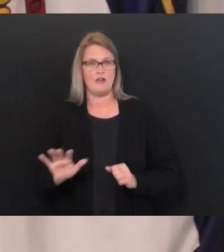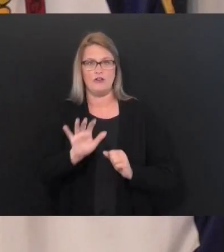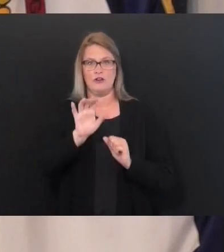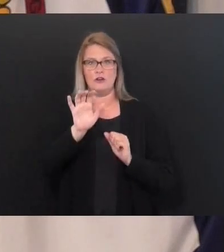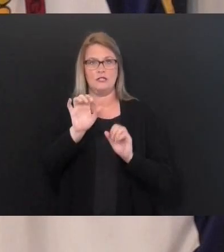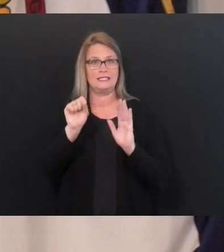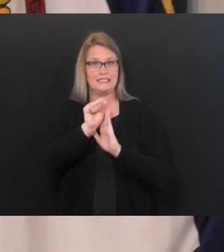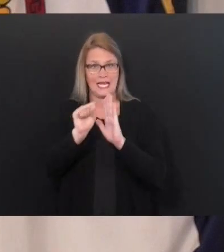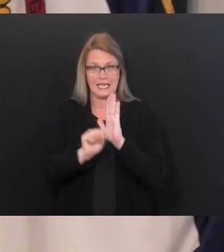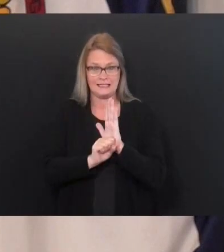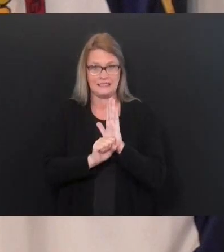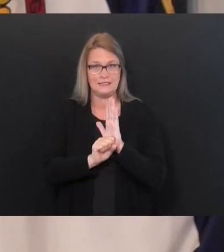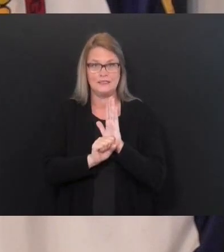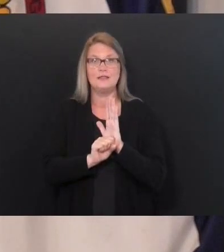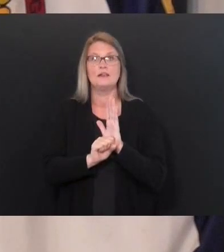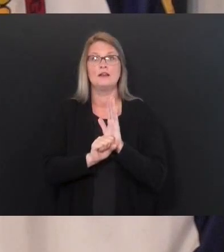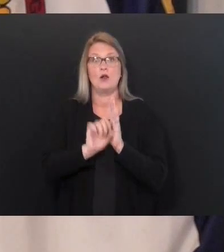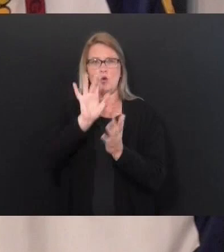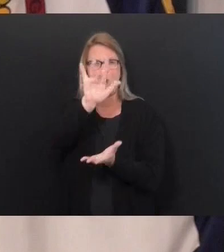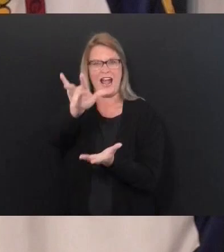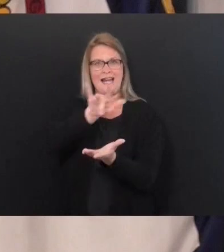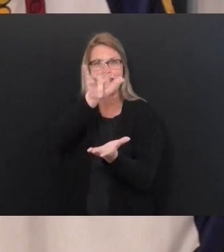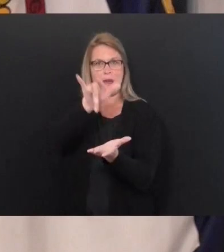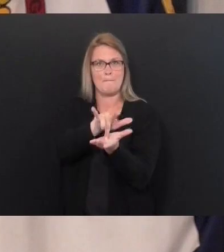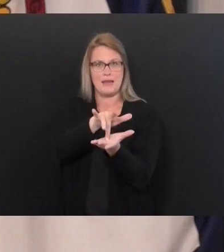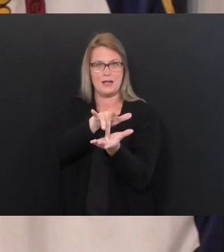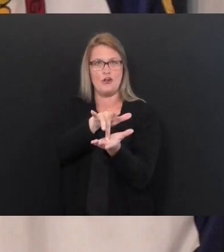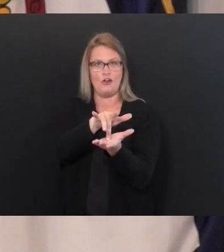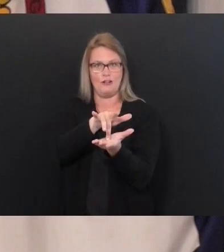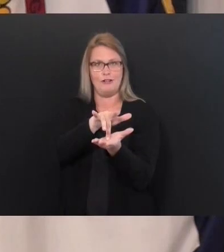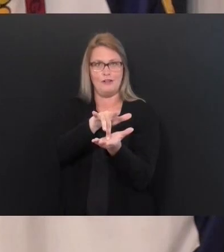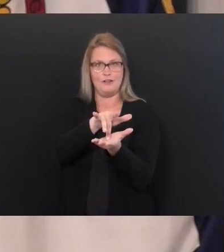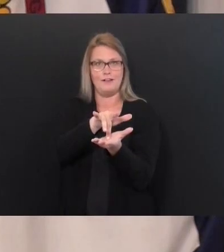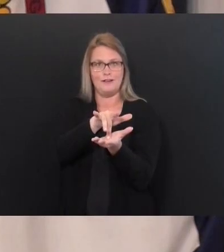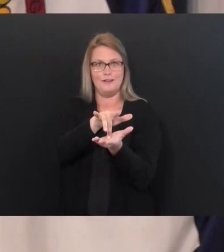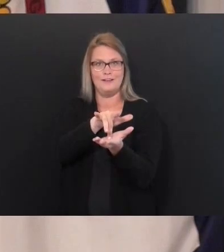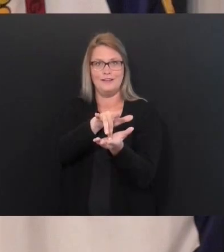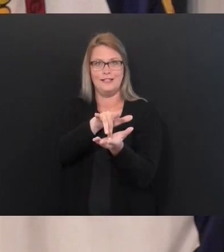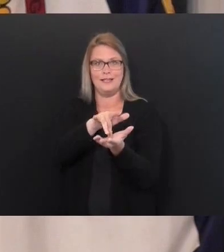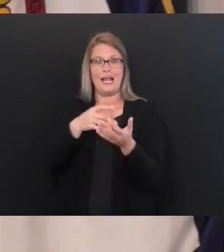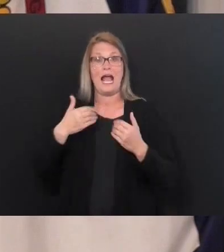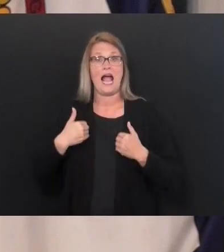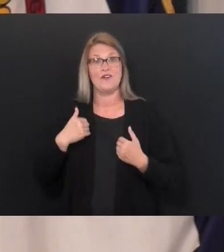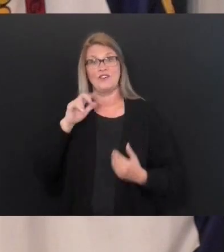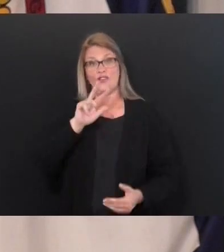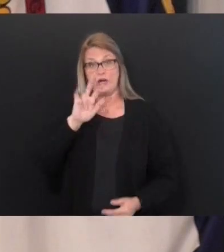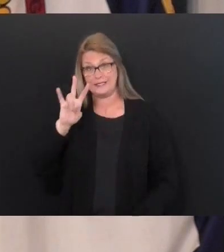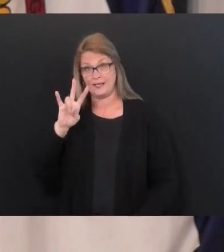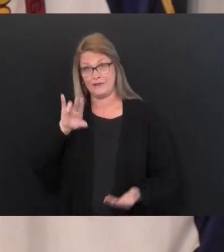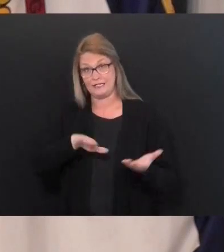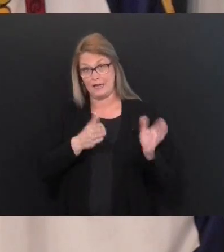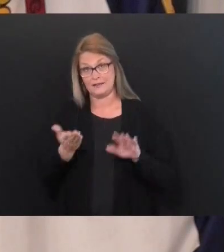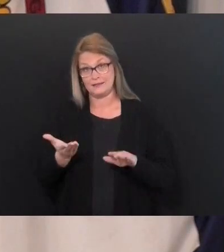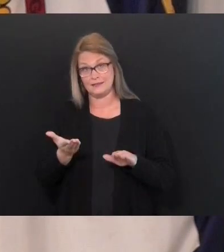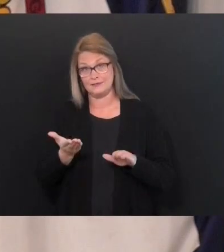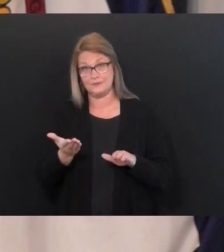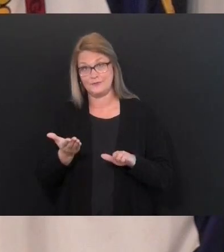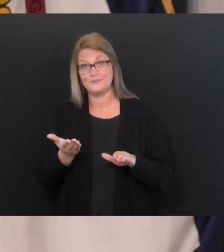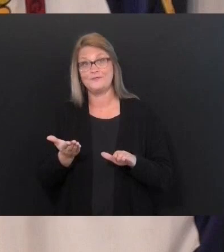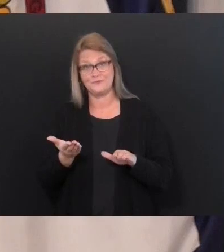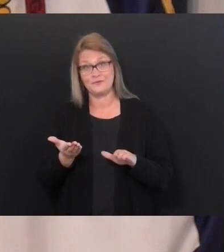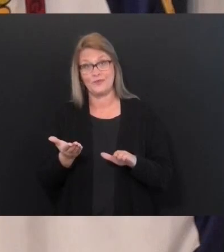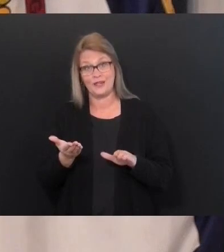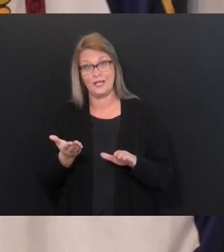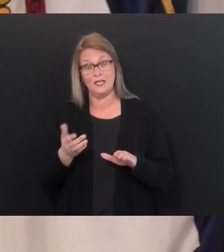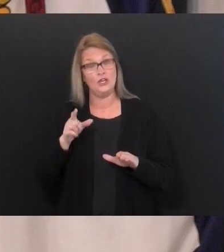it, right in the middle of the storm, has 37 deaths to date. So